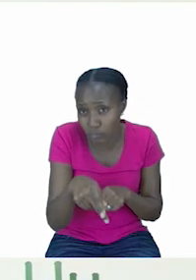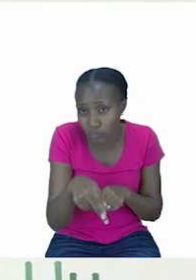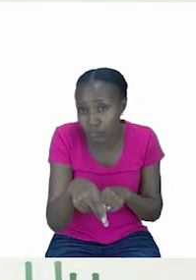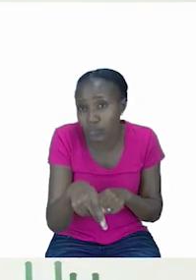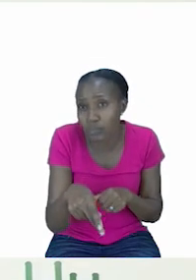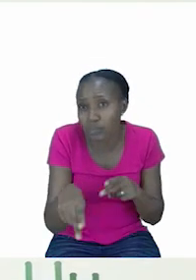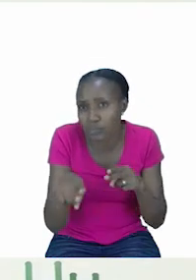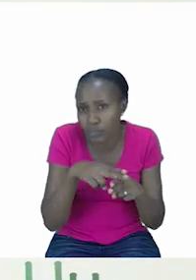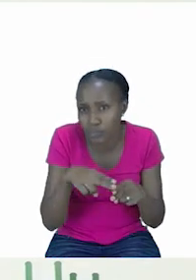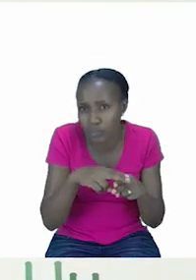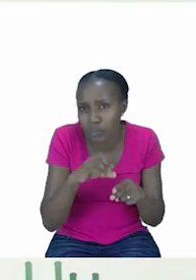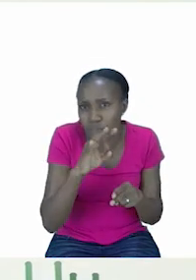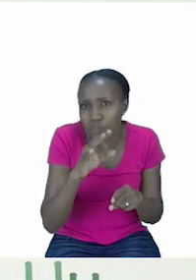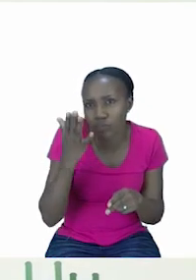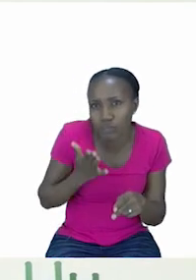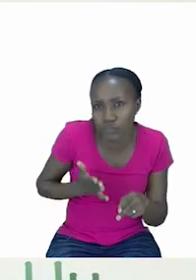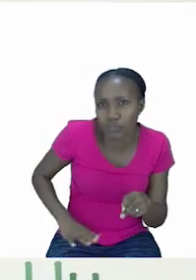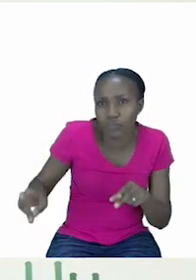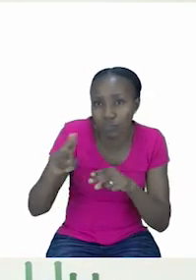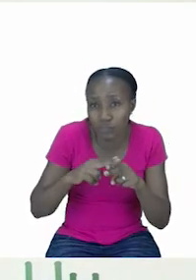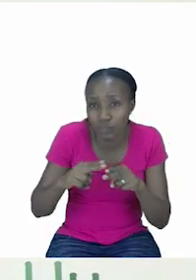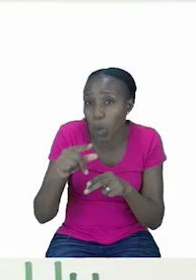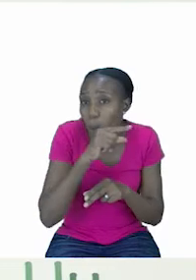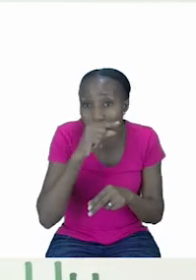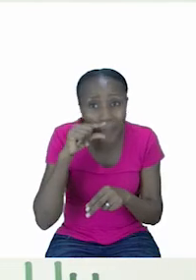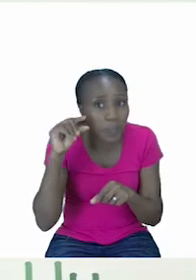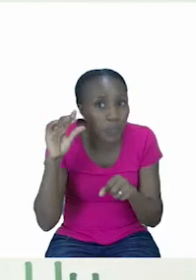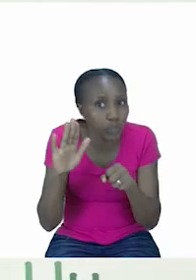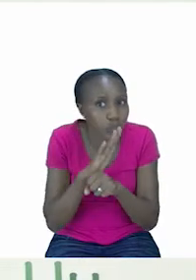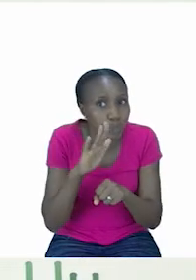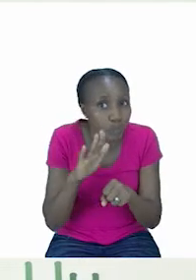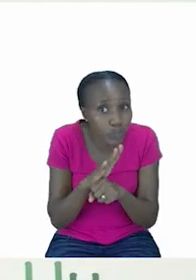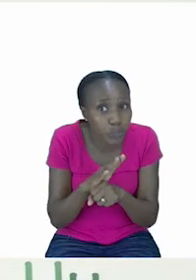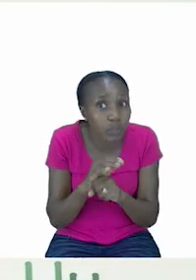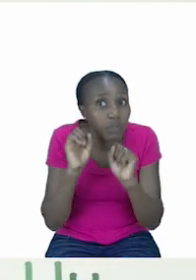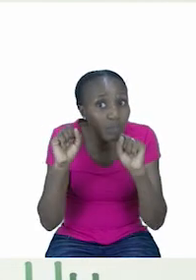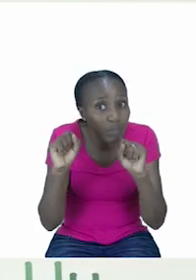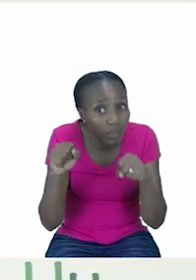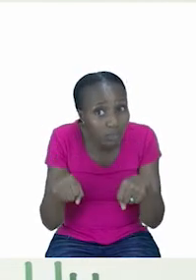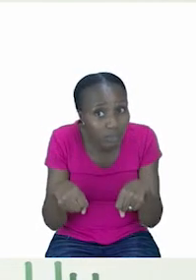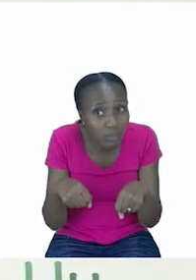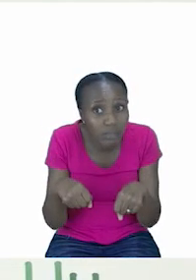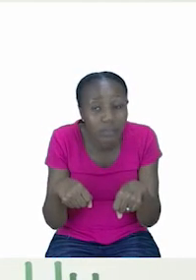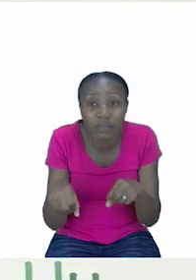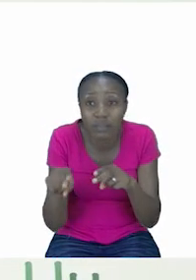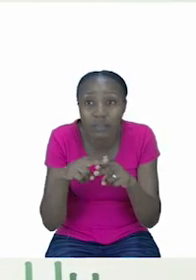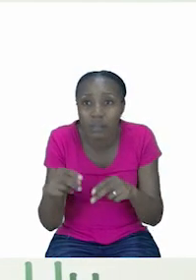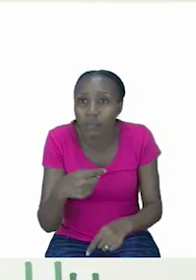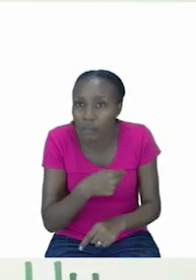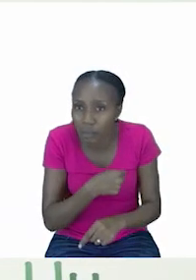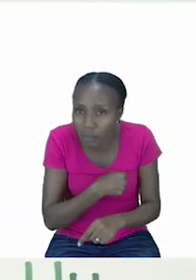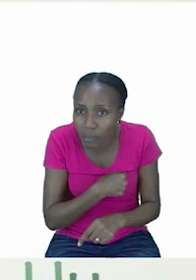how we know that it is replacing the noun is by pointing. So when we want to talk about ourselves, we point